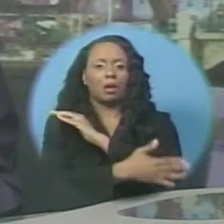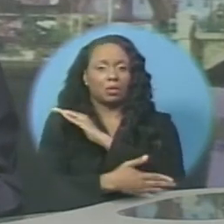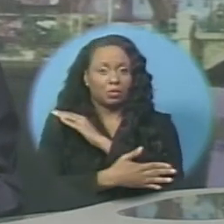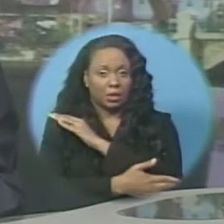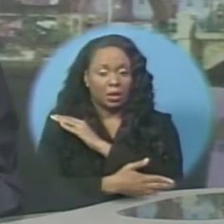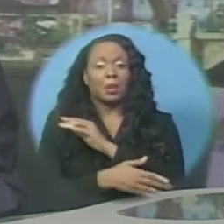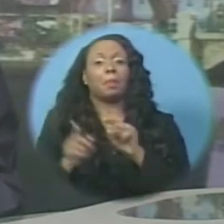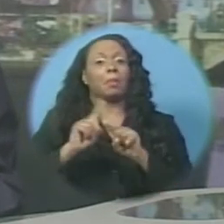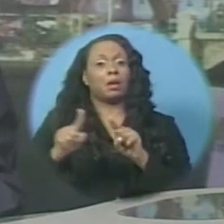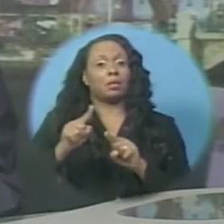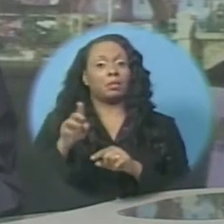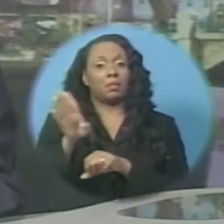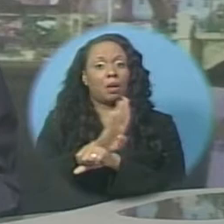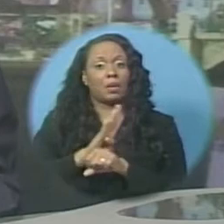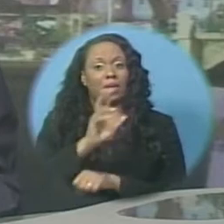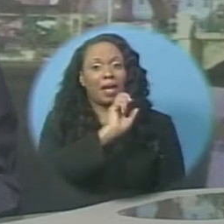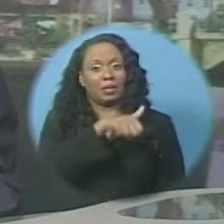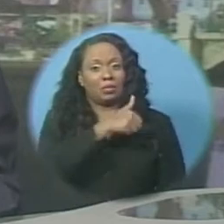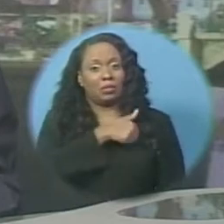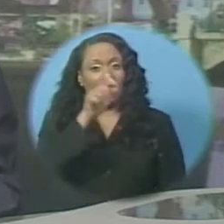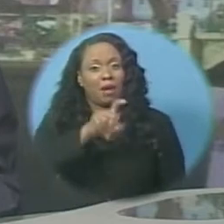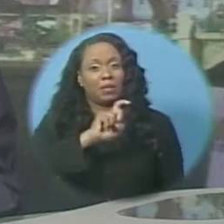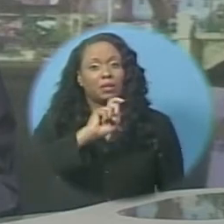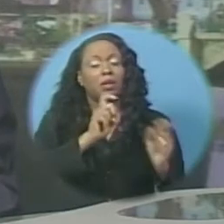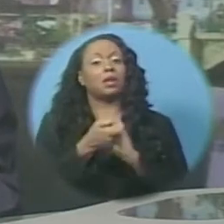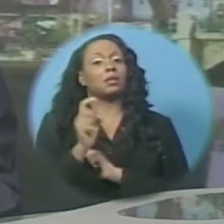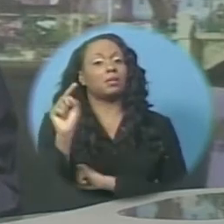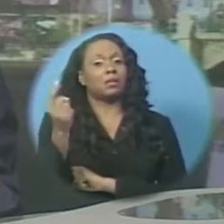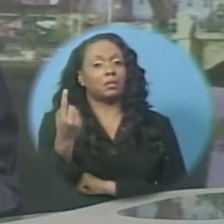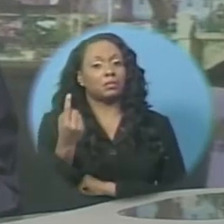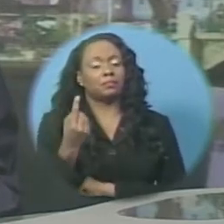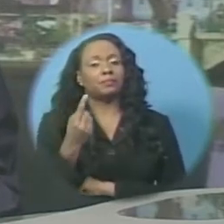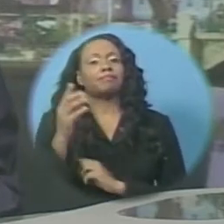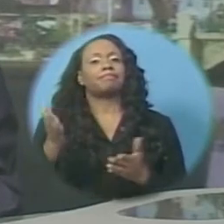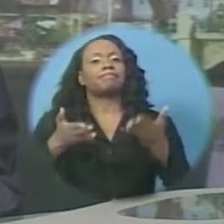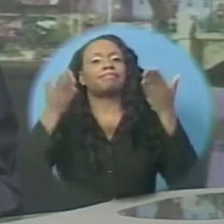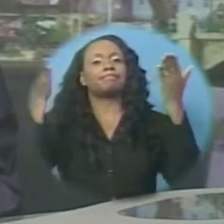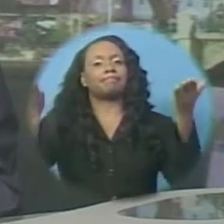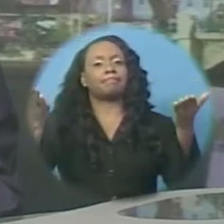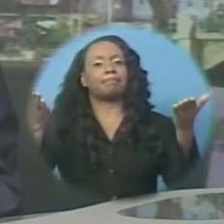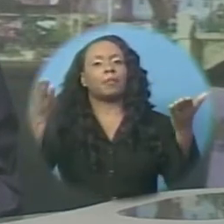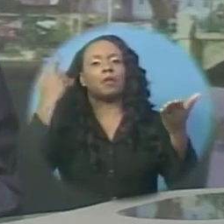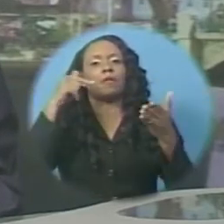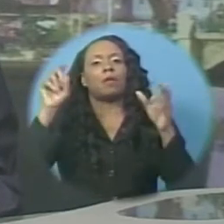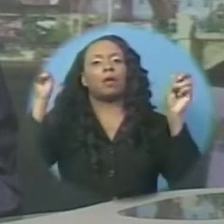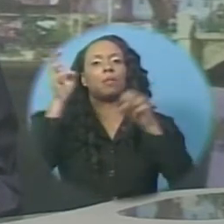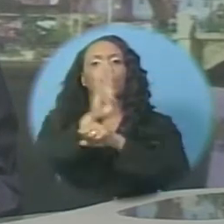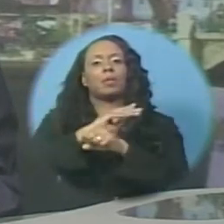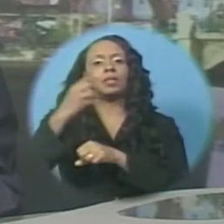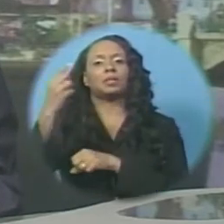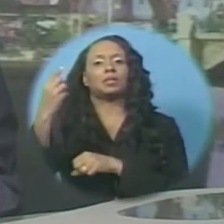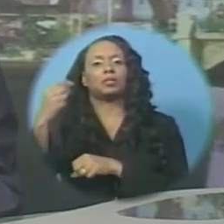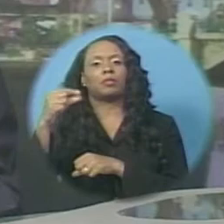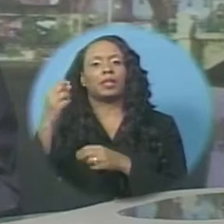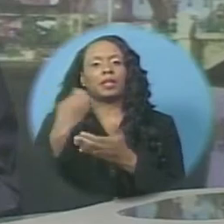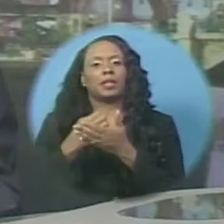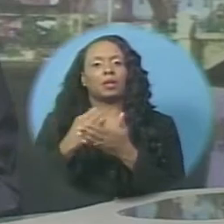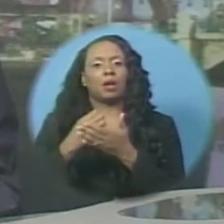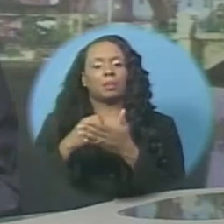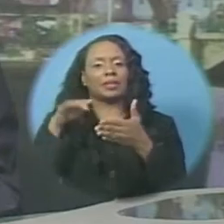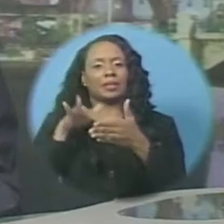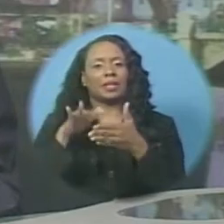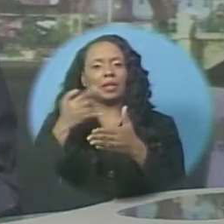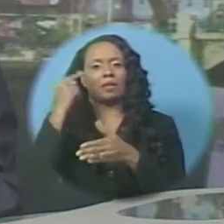Prime Minister's comments came as debate resumed on a resolution to accept the Barbados Green Economy Scoping Study as a national